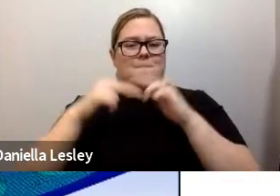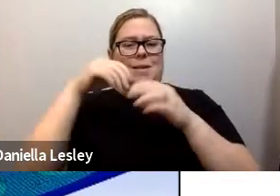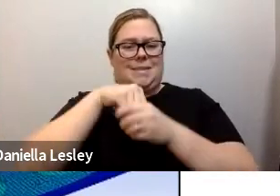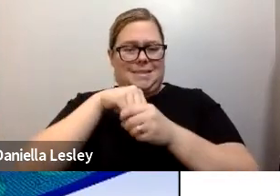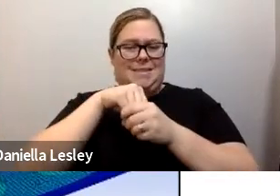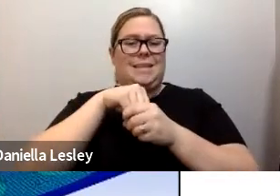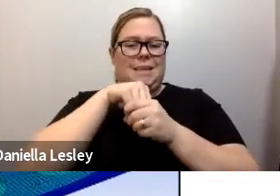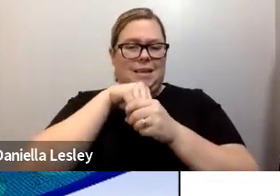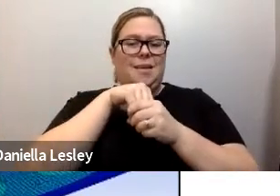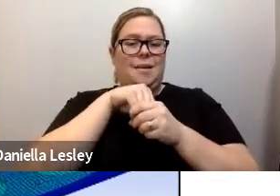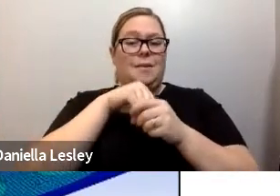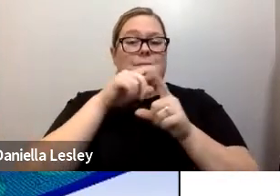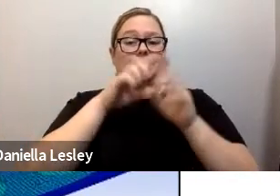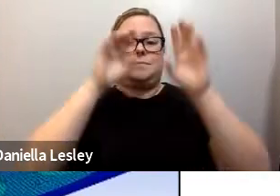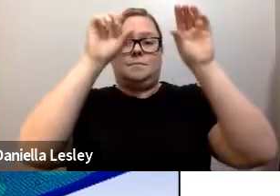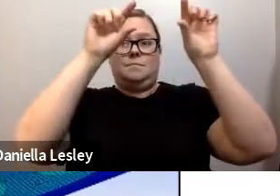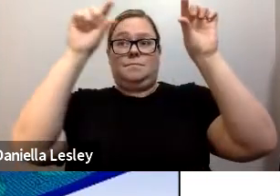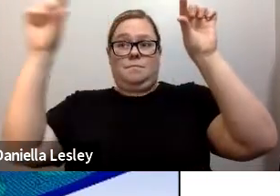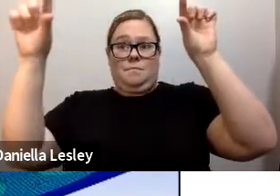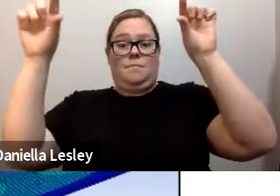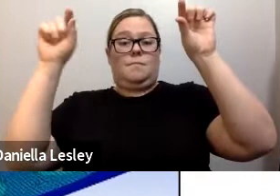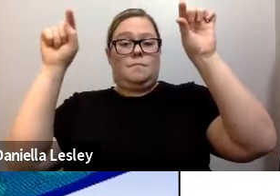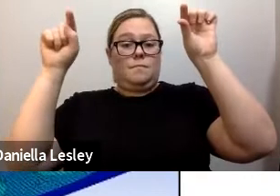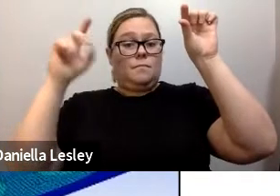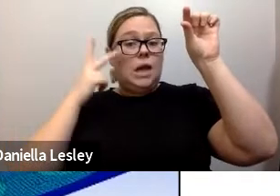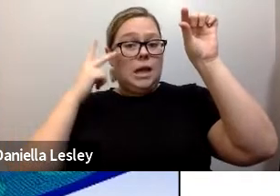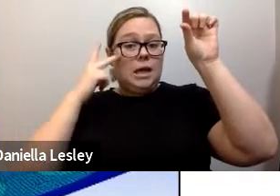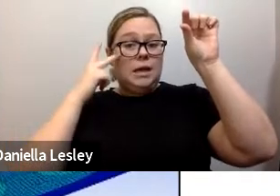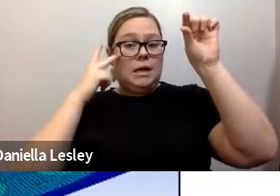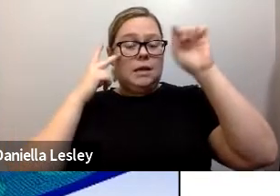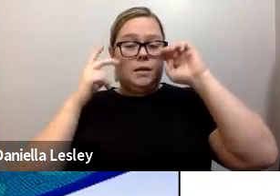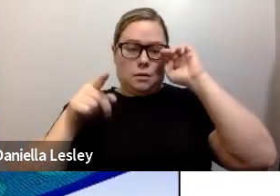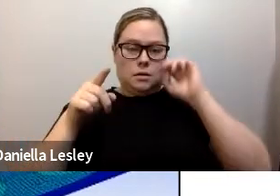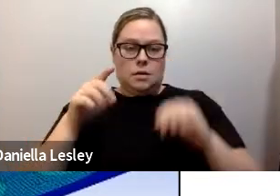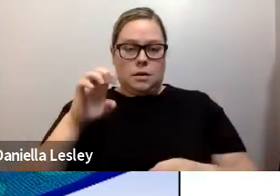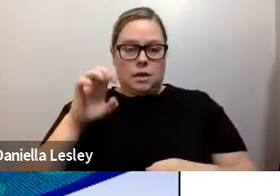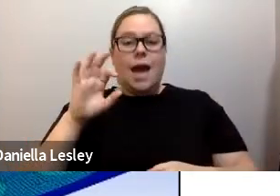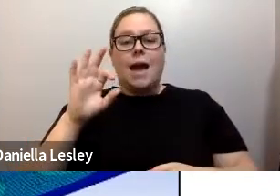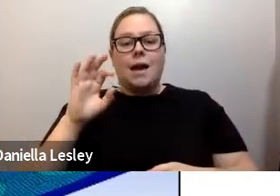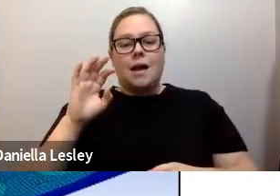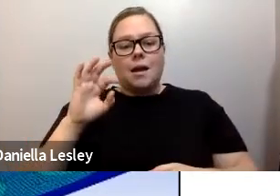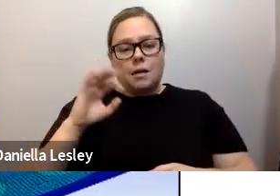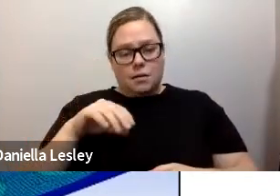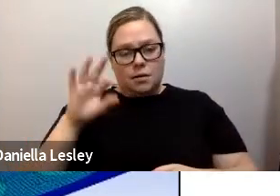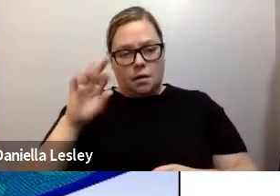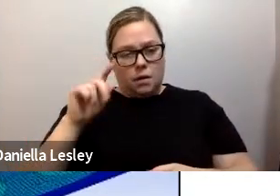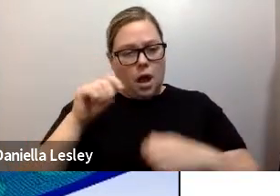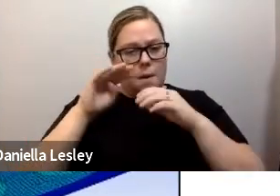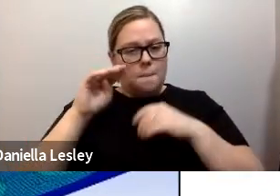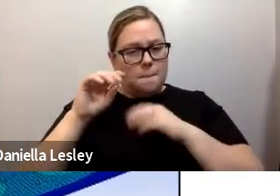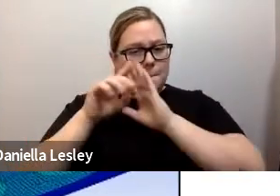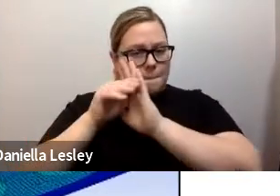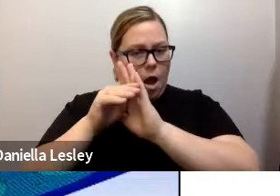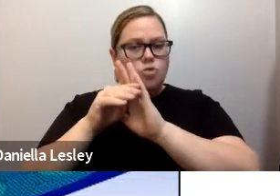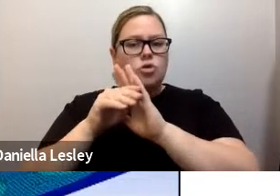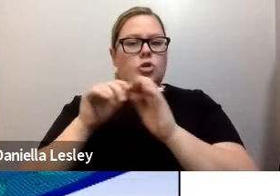feet. And then on to the right, top right, you see kind of the FEA modeling we're doing to start to understand how many